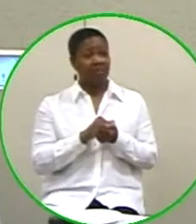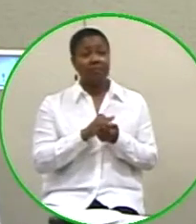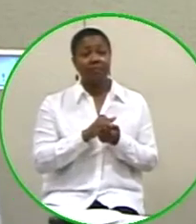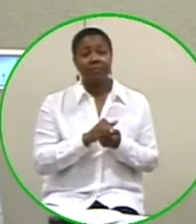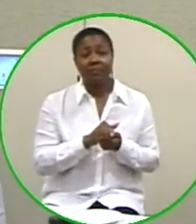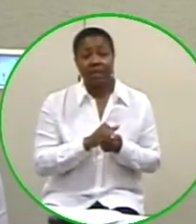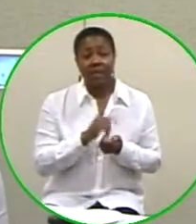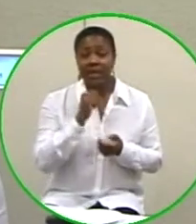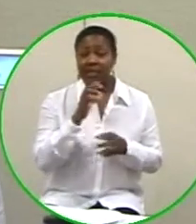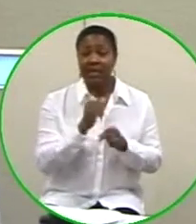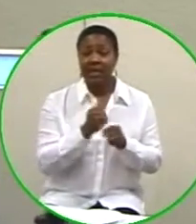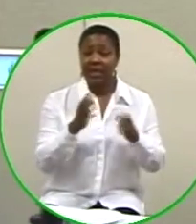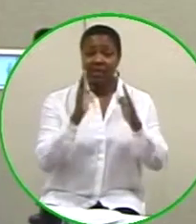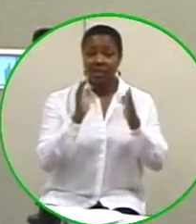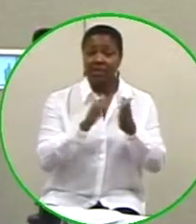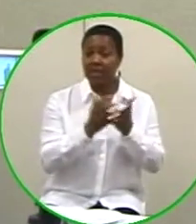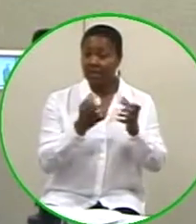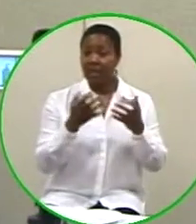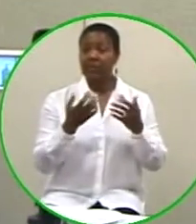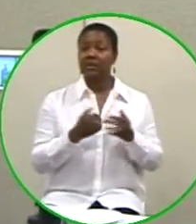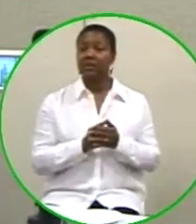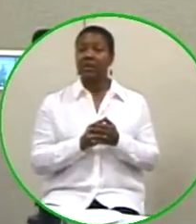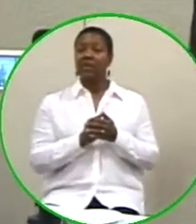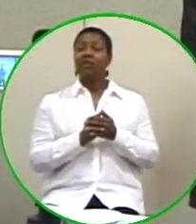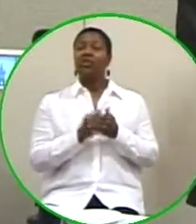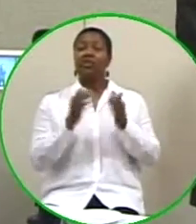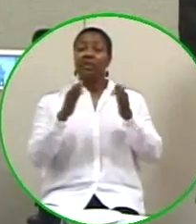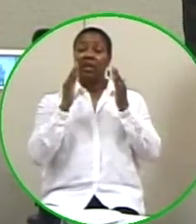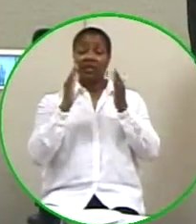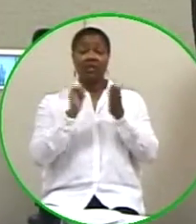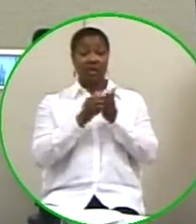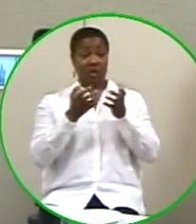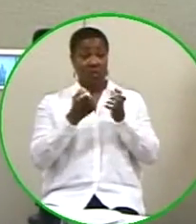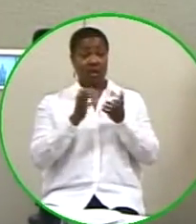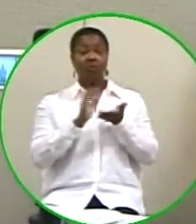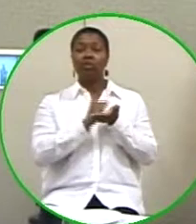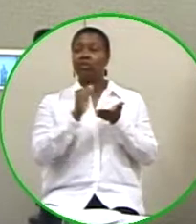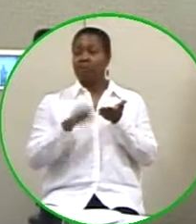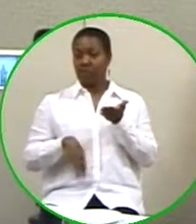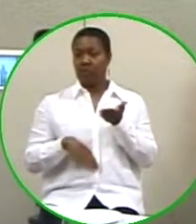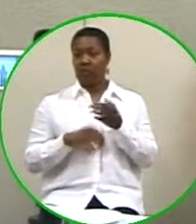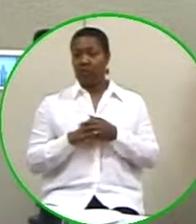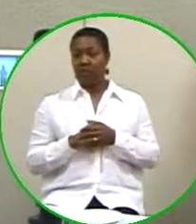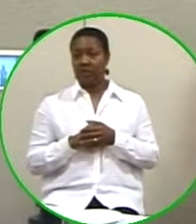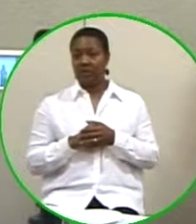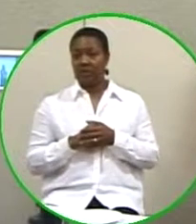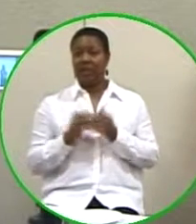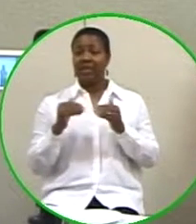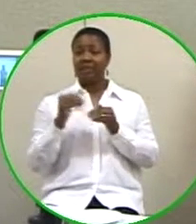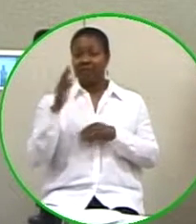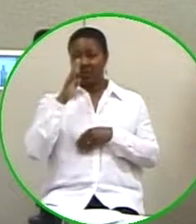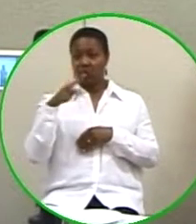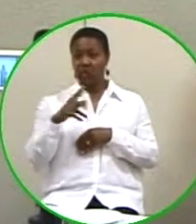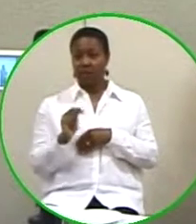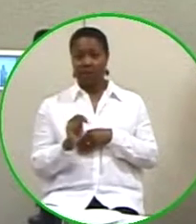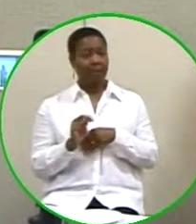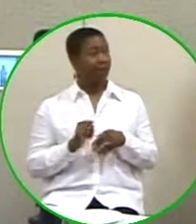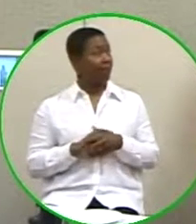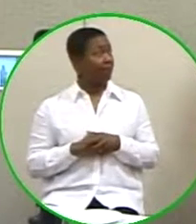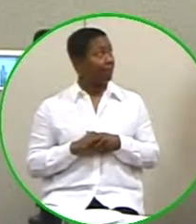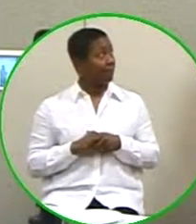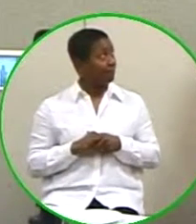What's that? He's not getting the attention he wants. They removed the attention he wanted. Okay. Okay.